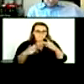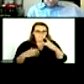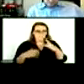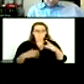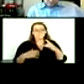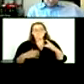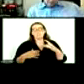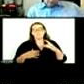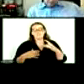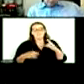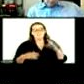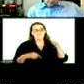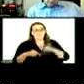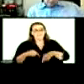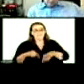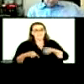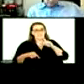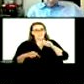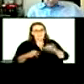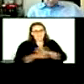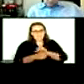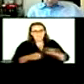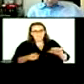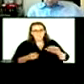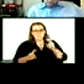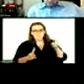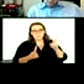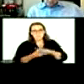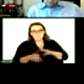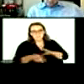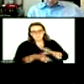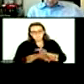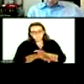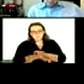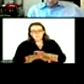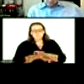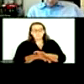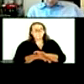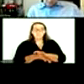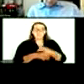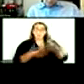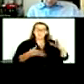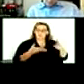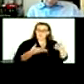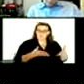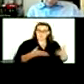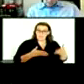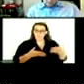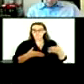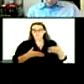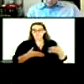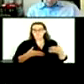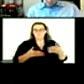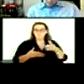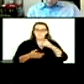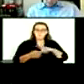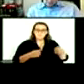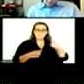cannot be administered. The technical change will enable reservations of tax abatements to be made to projects currently in the